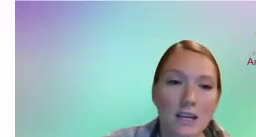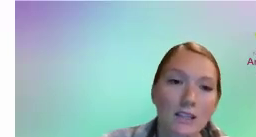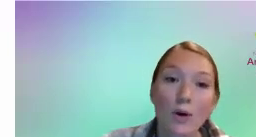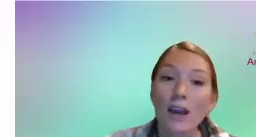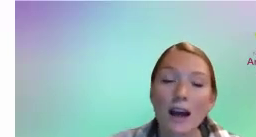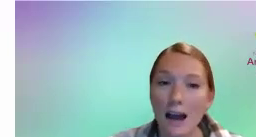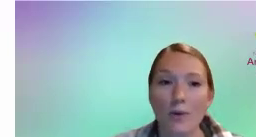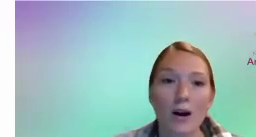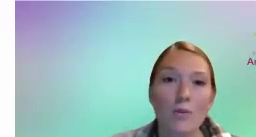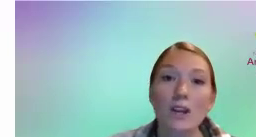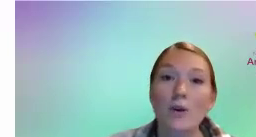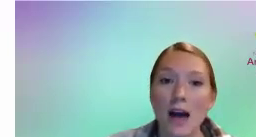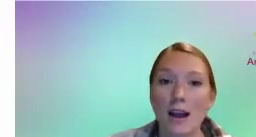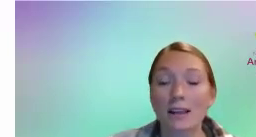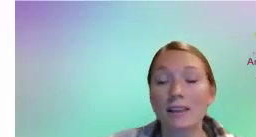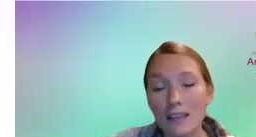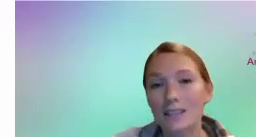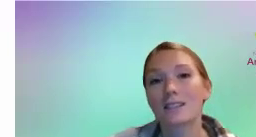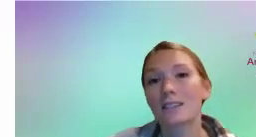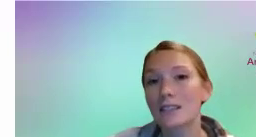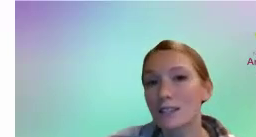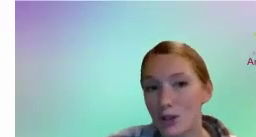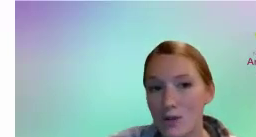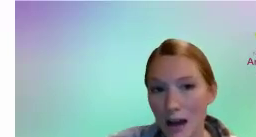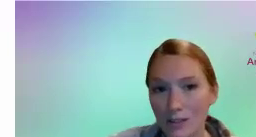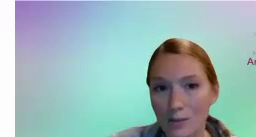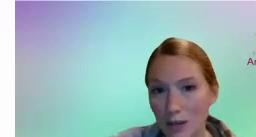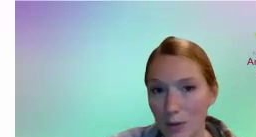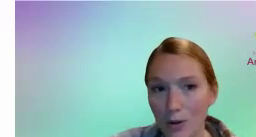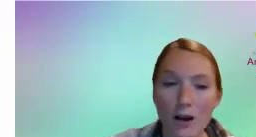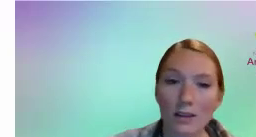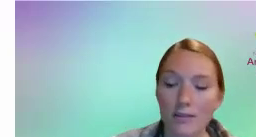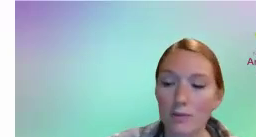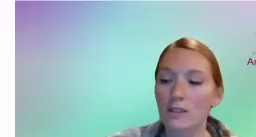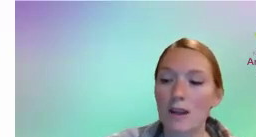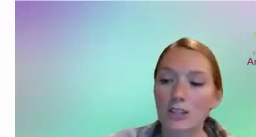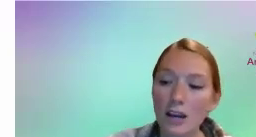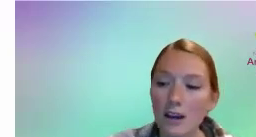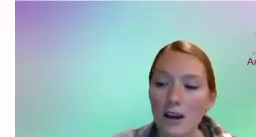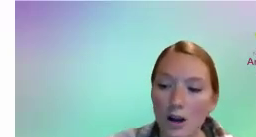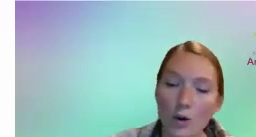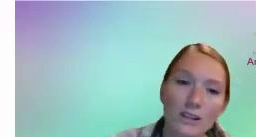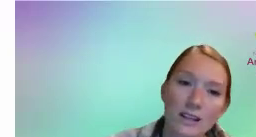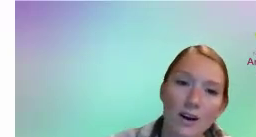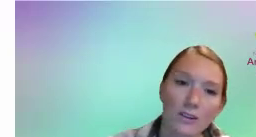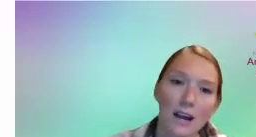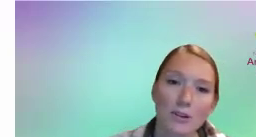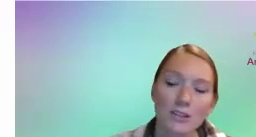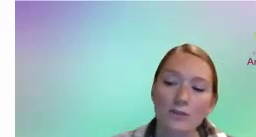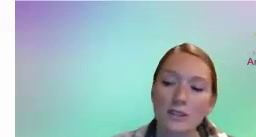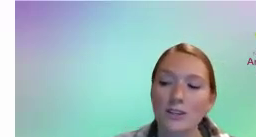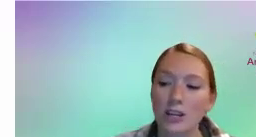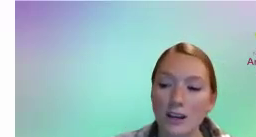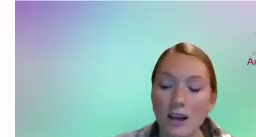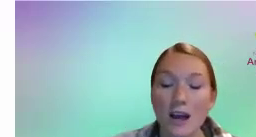friend. So in Iowa, we know that at least 62,000 people are living with dementia, according to the